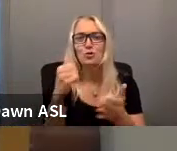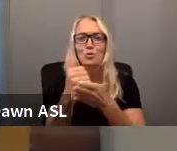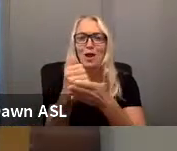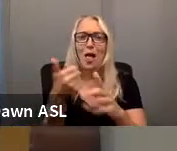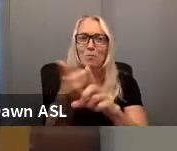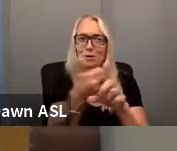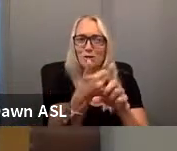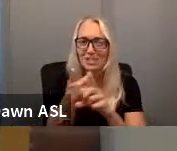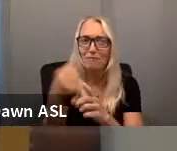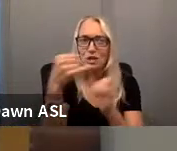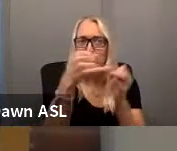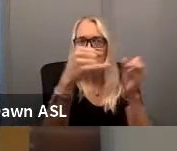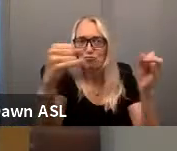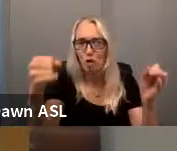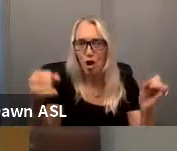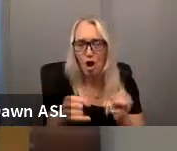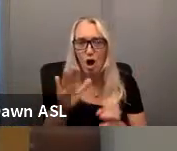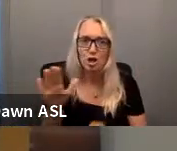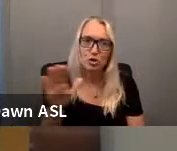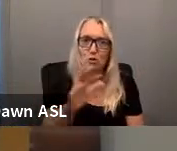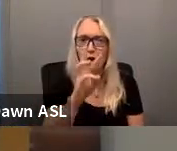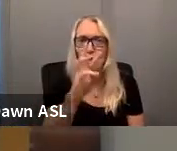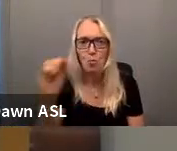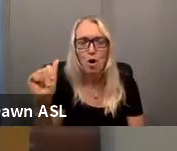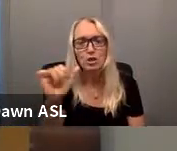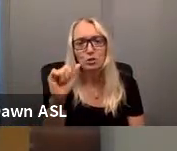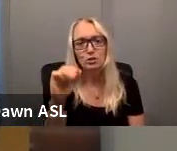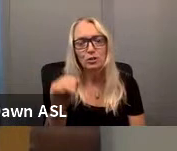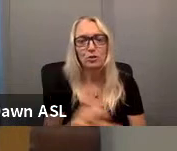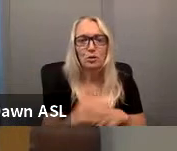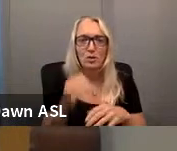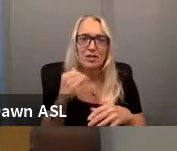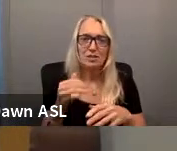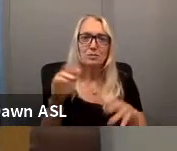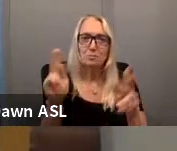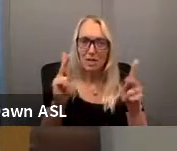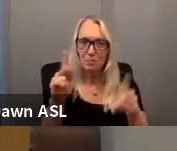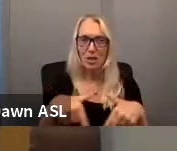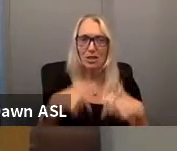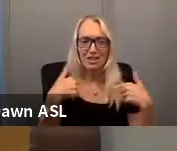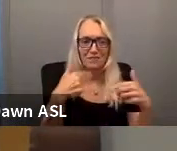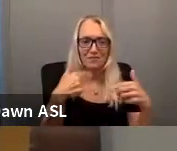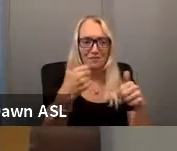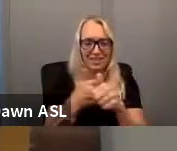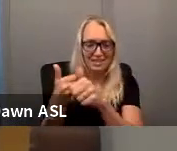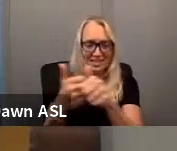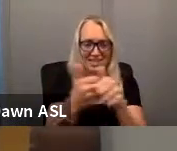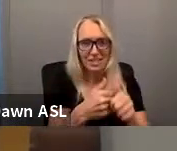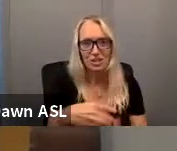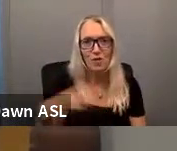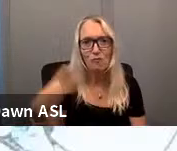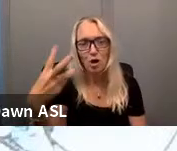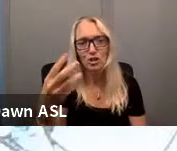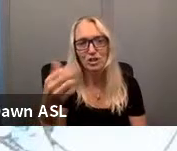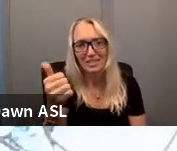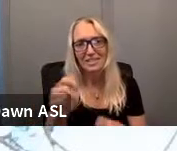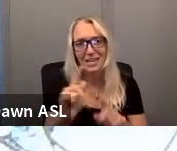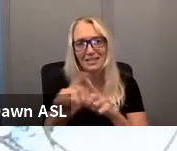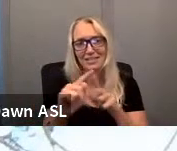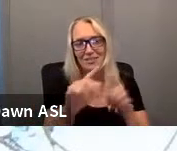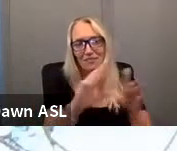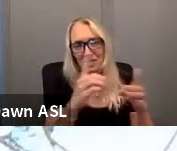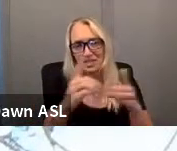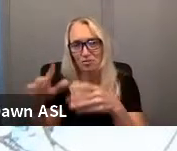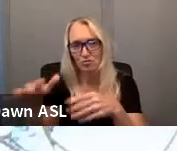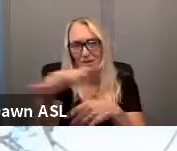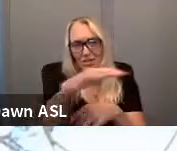Commission will hold virtual public outreach meetings focused on populations residing in each of Washington's 10 congressional districts, as well as